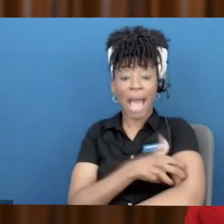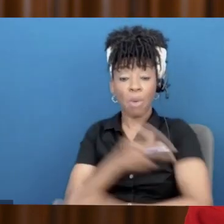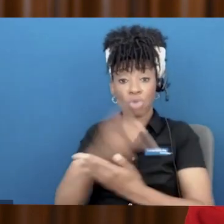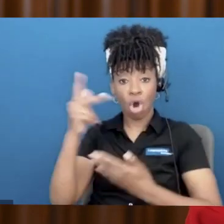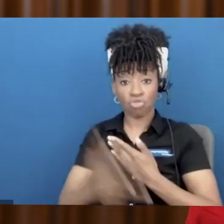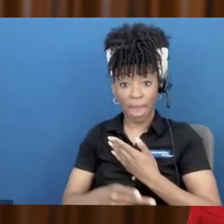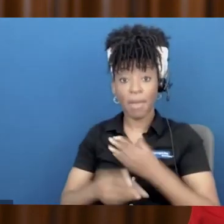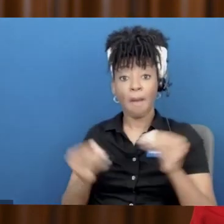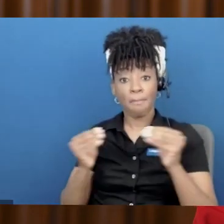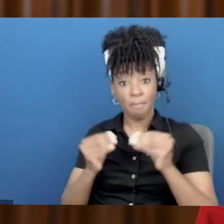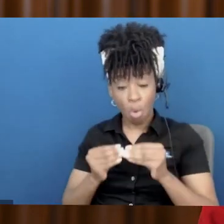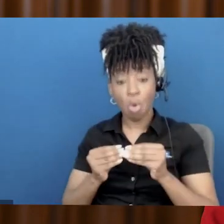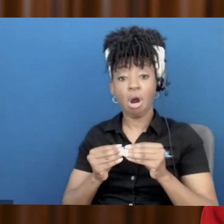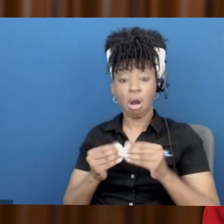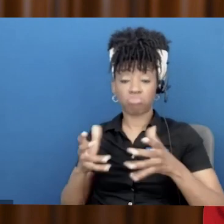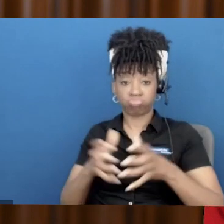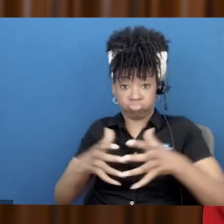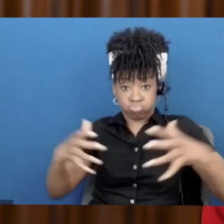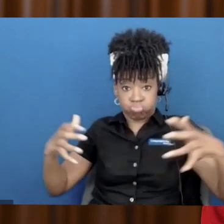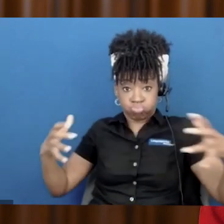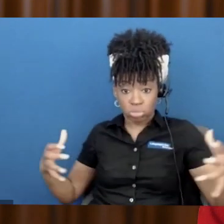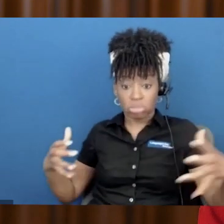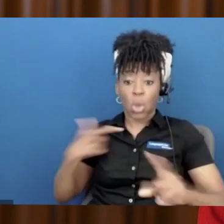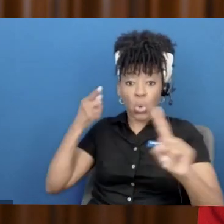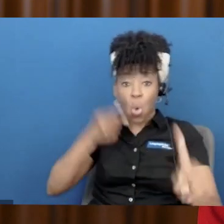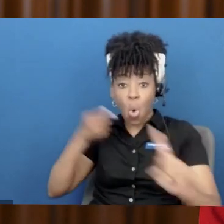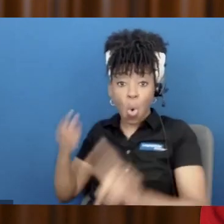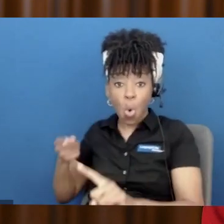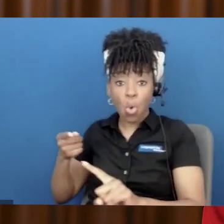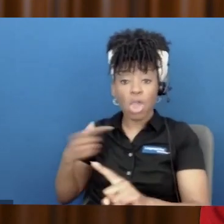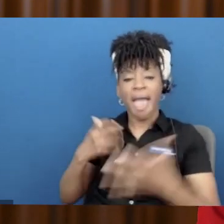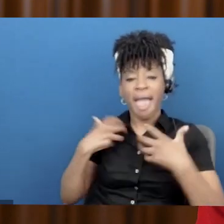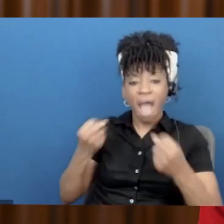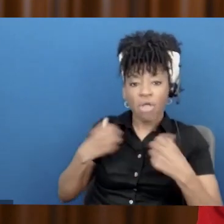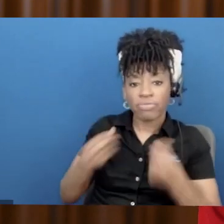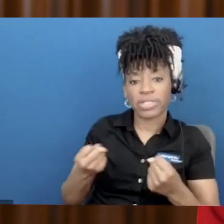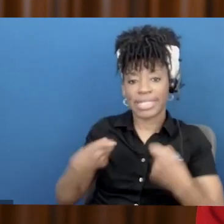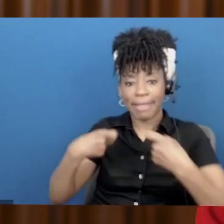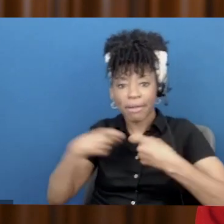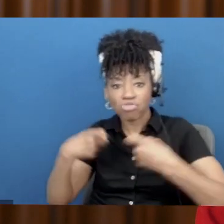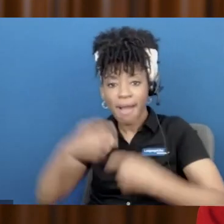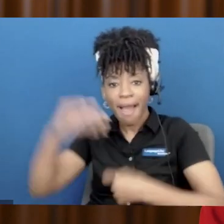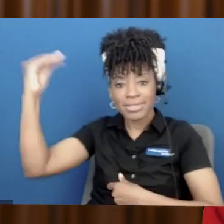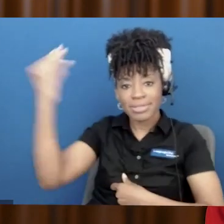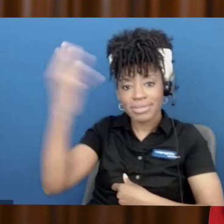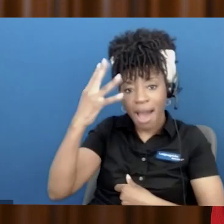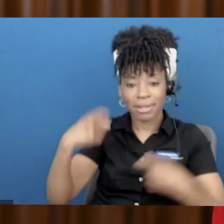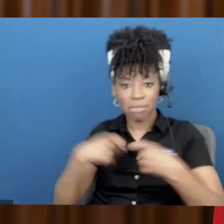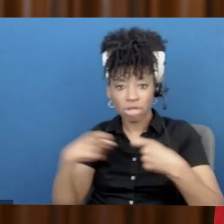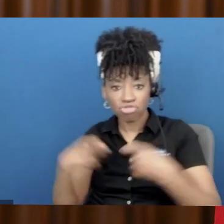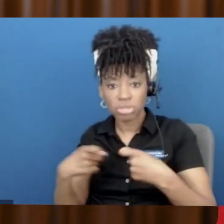employ people underrepresented in the trades to install solar panels on city buildings and help us meet our renewable electricity